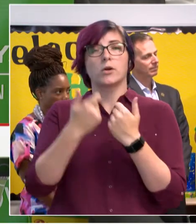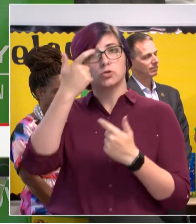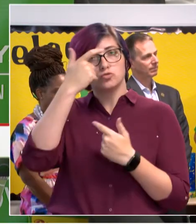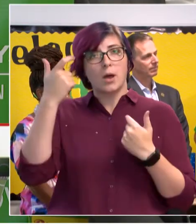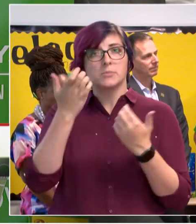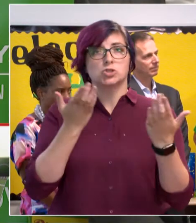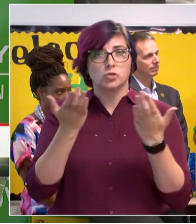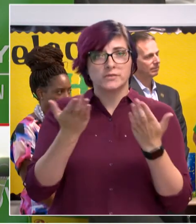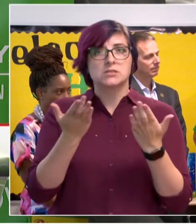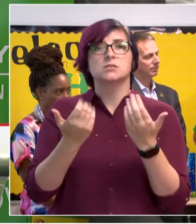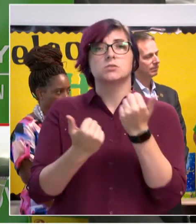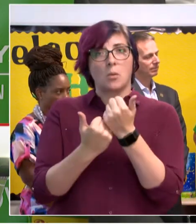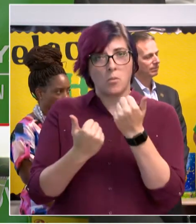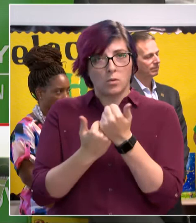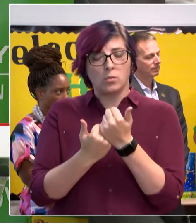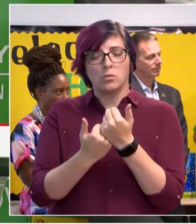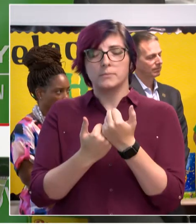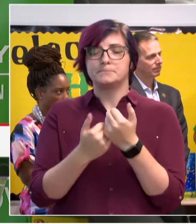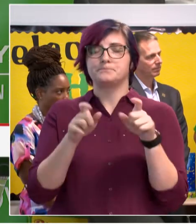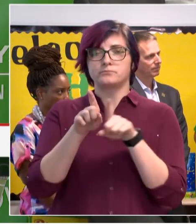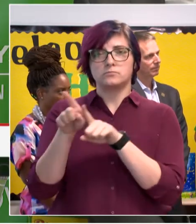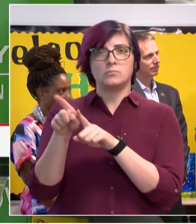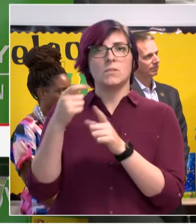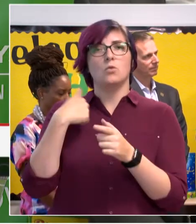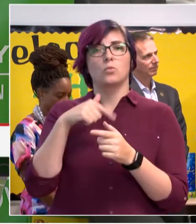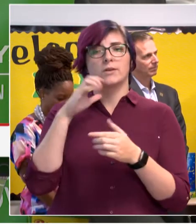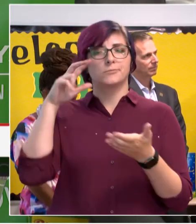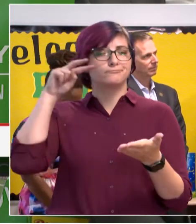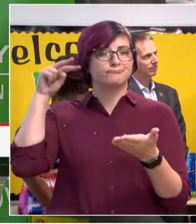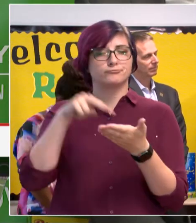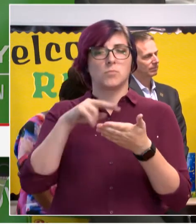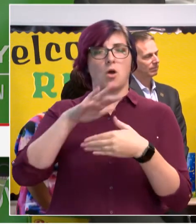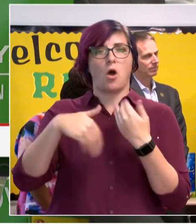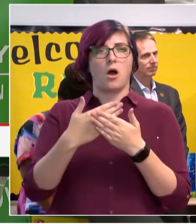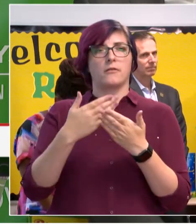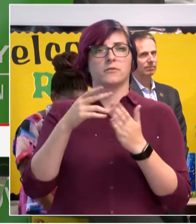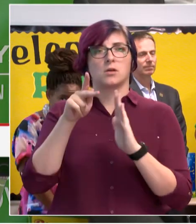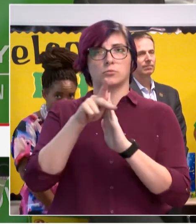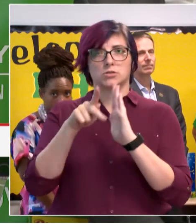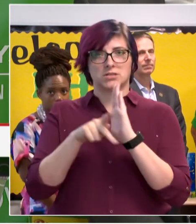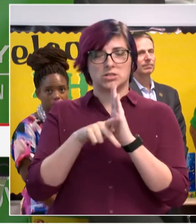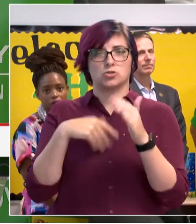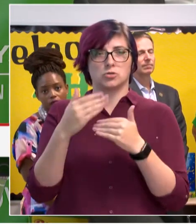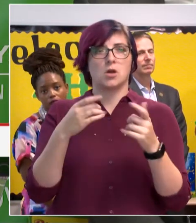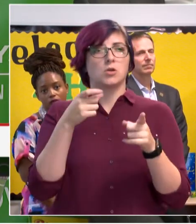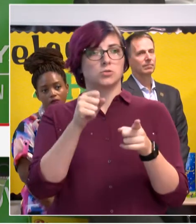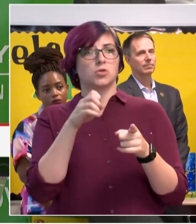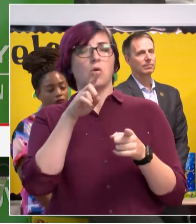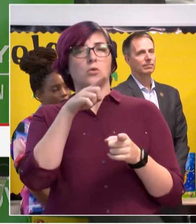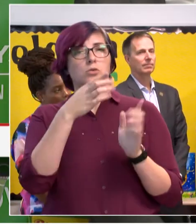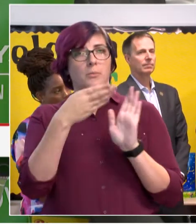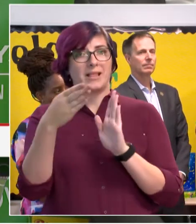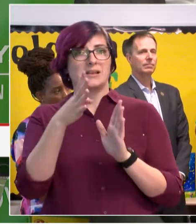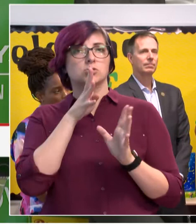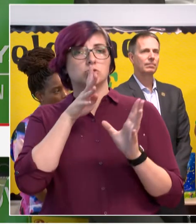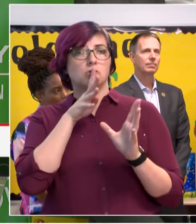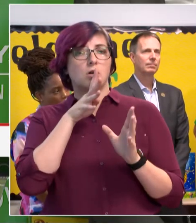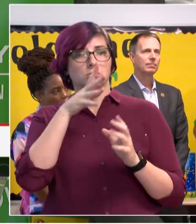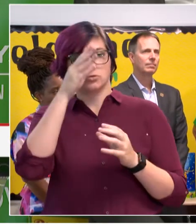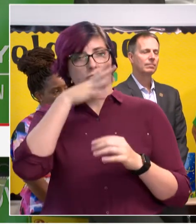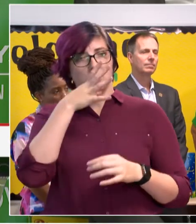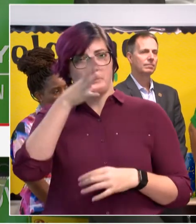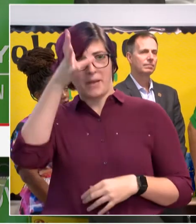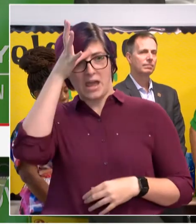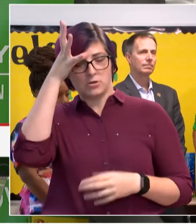but also that we're looking at all of our procedures. Your plan is to talk to the parents involved in